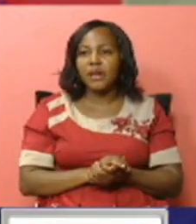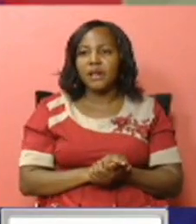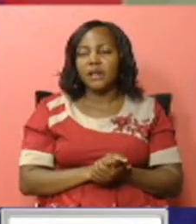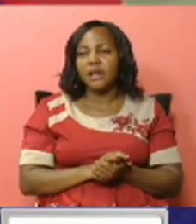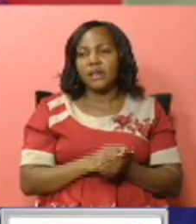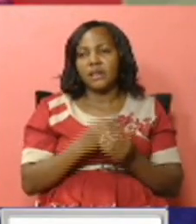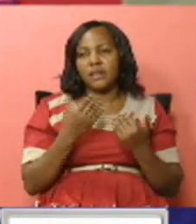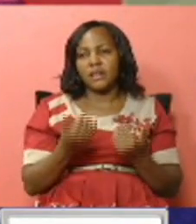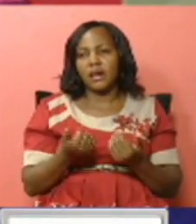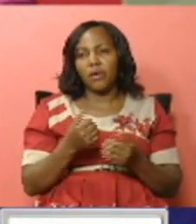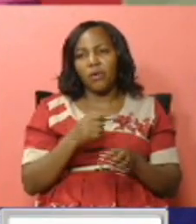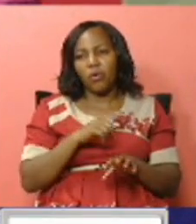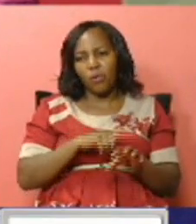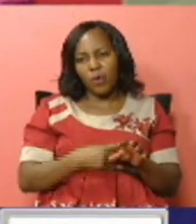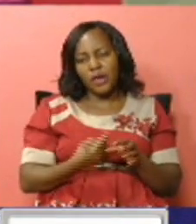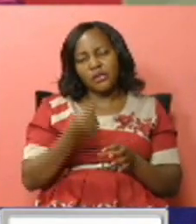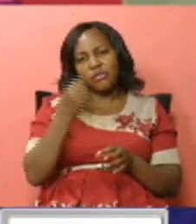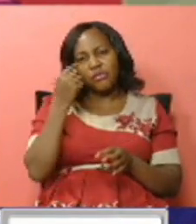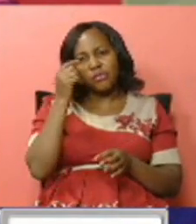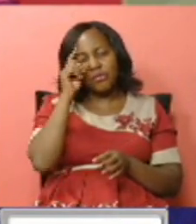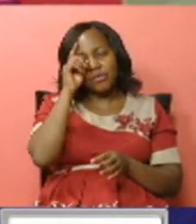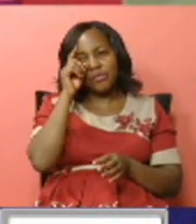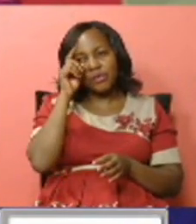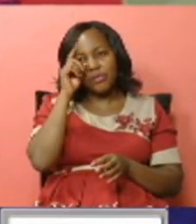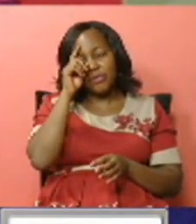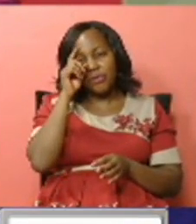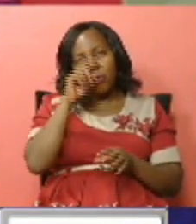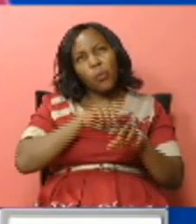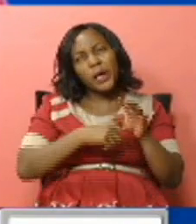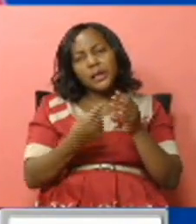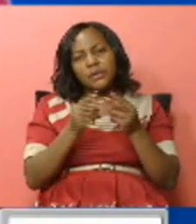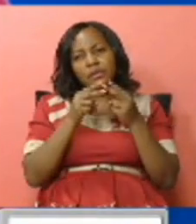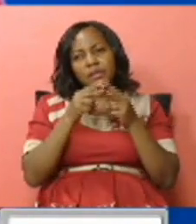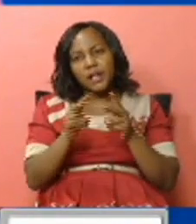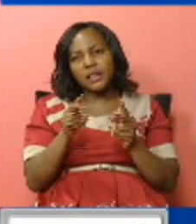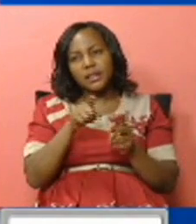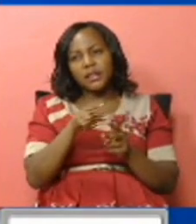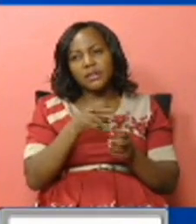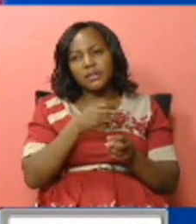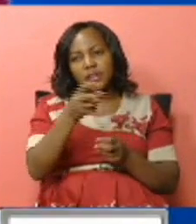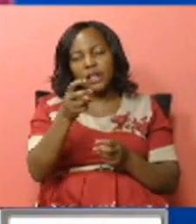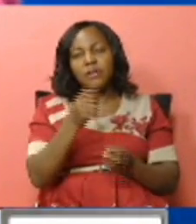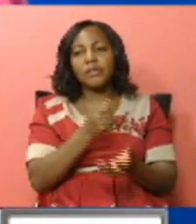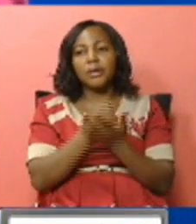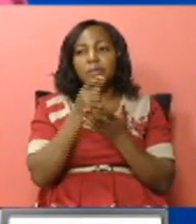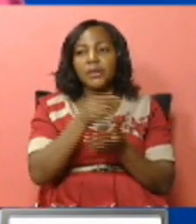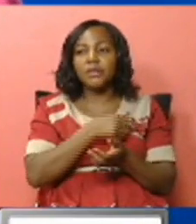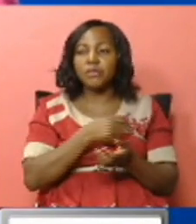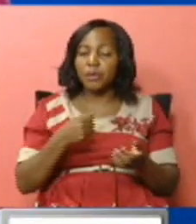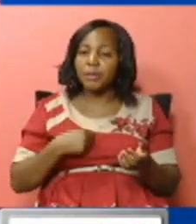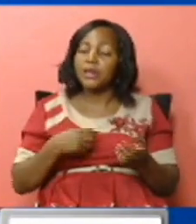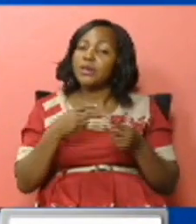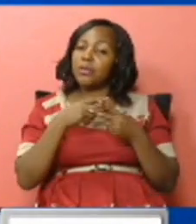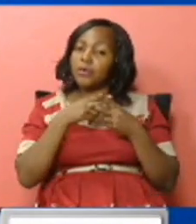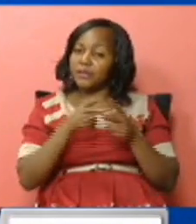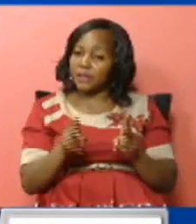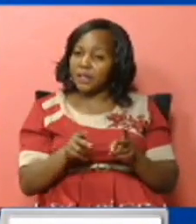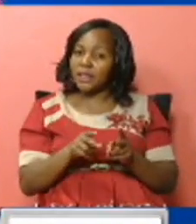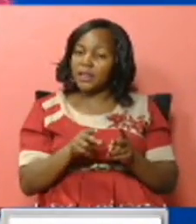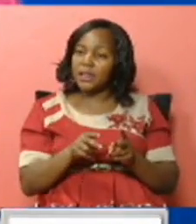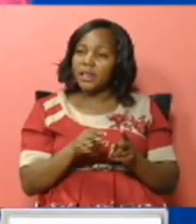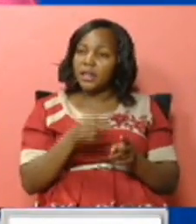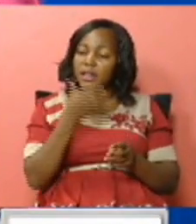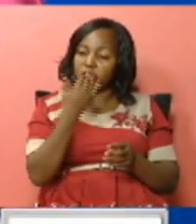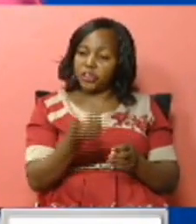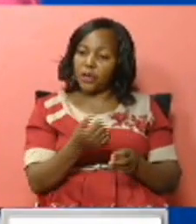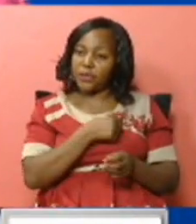this journey of helping these women? It was in 2008, and we began with profiling the child mothers, helping them